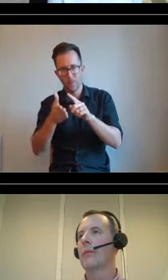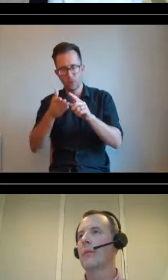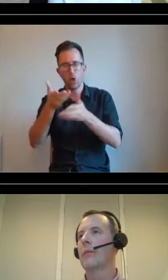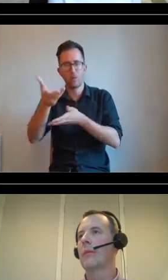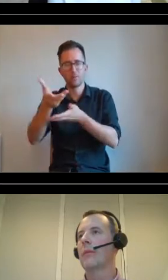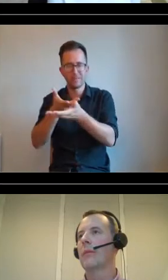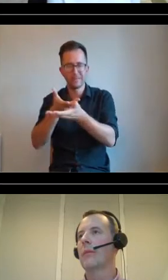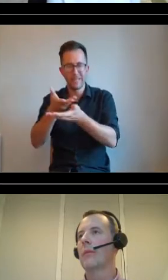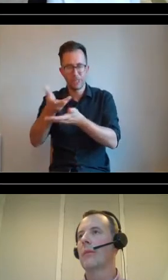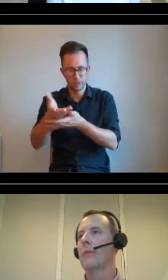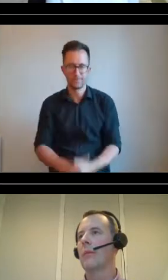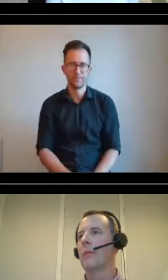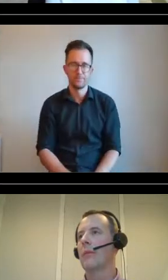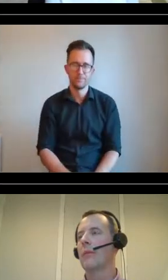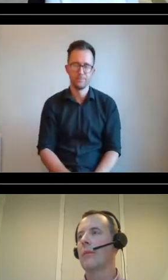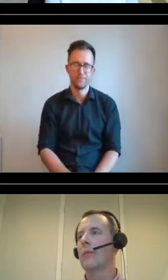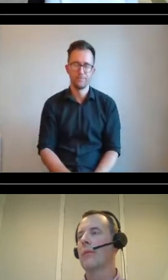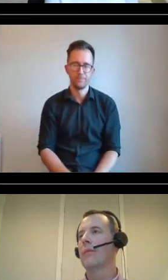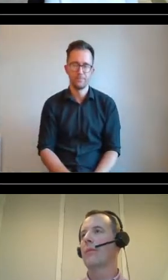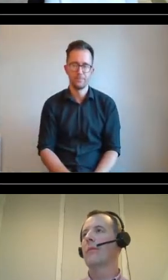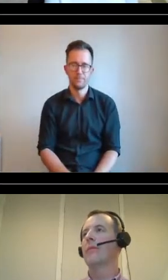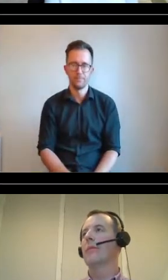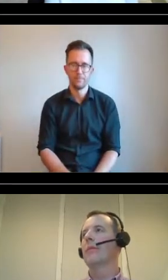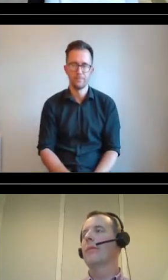www.lowerthamescrossing.co.uk/design/consultation. Okay.